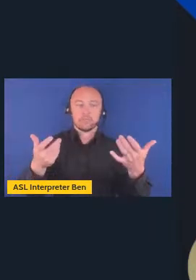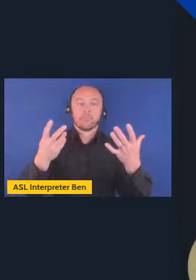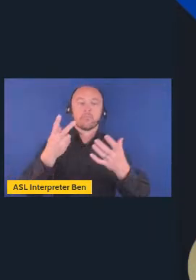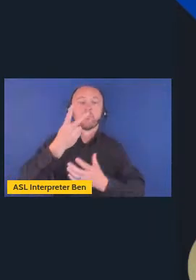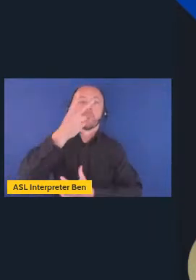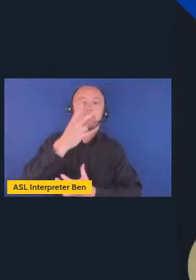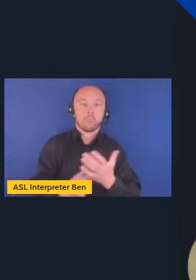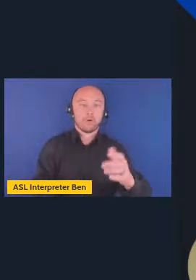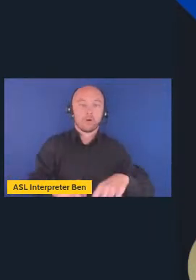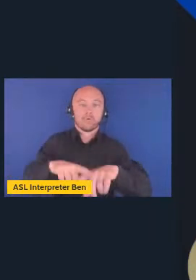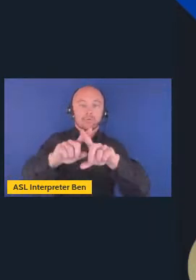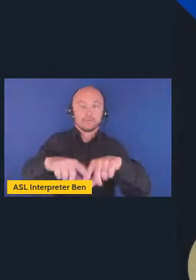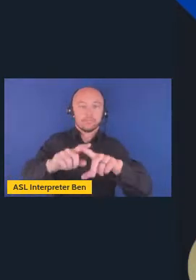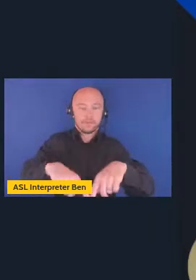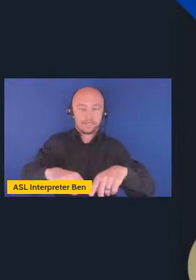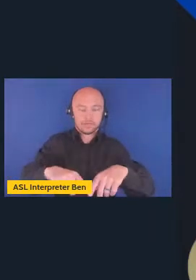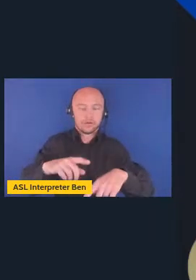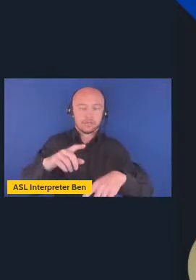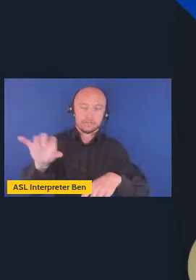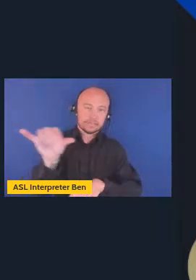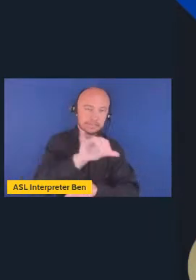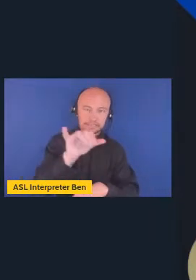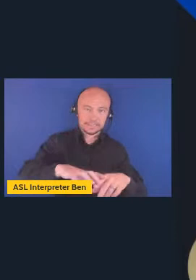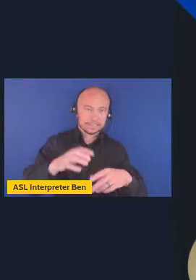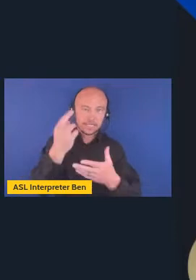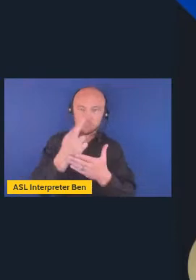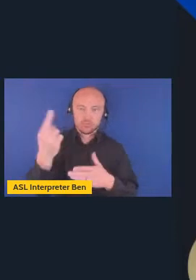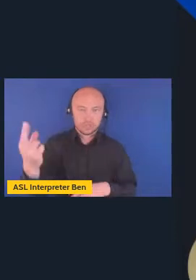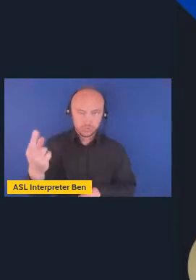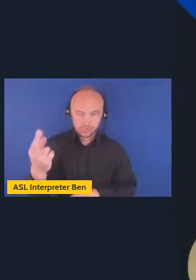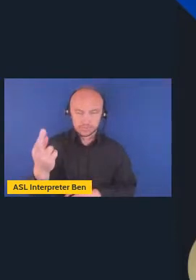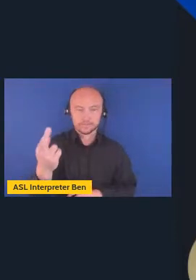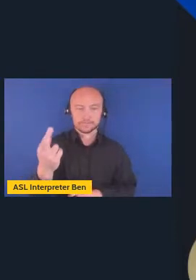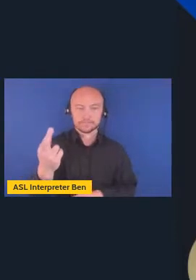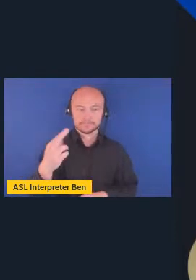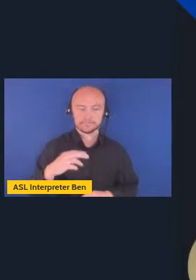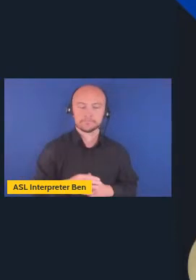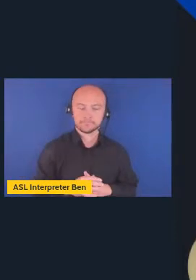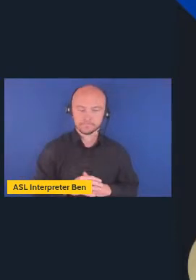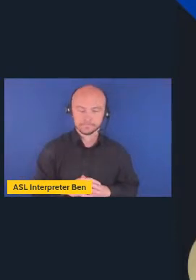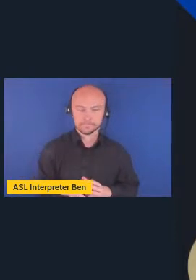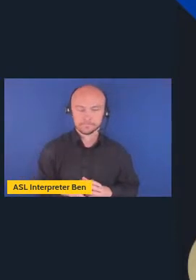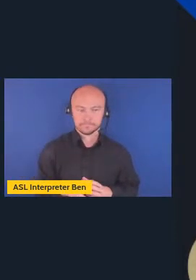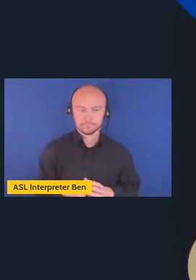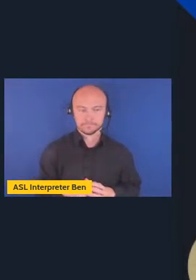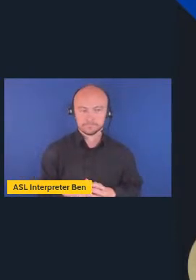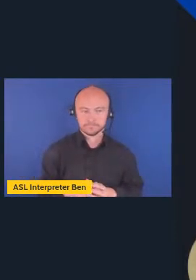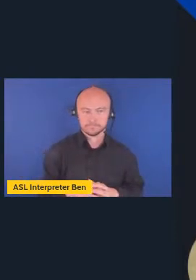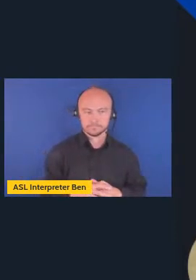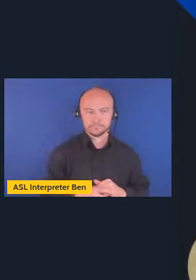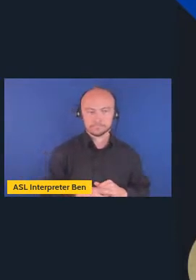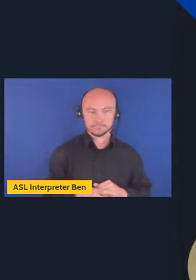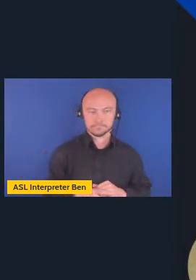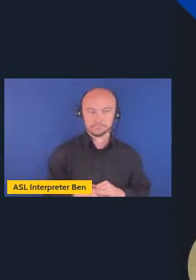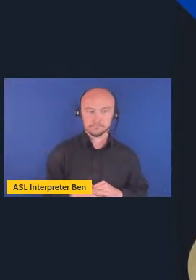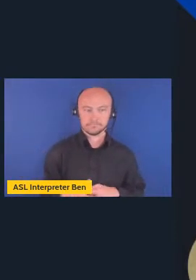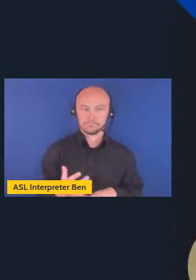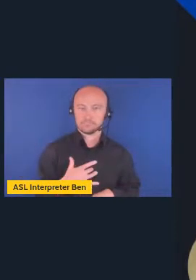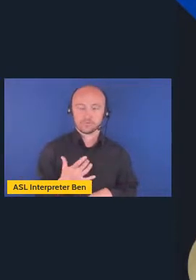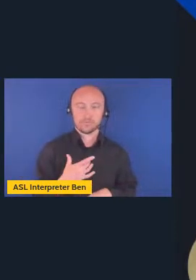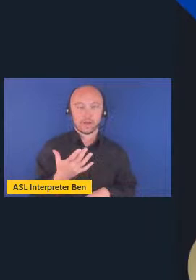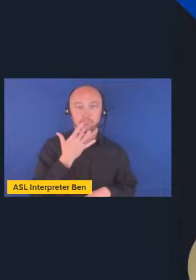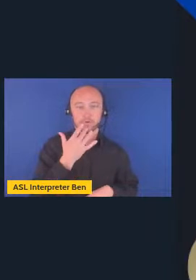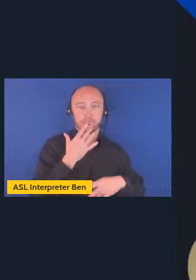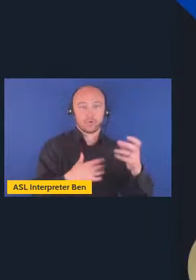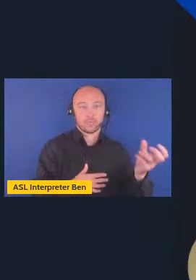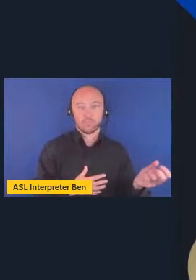on the same underlying resources or similar services. So we just felt we'll put it all in one backend